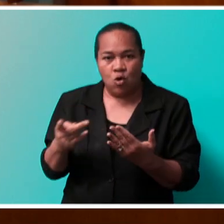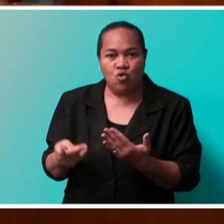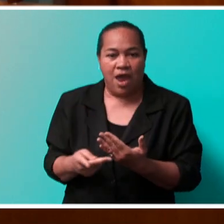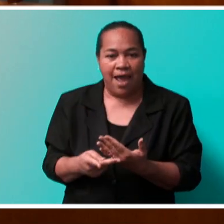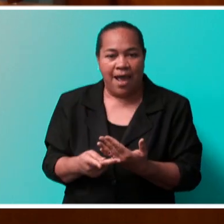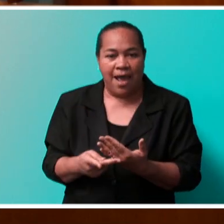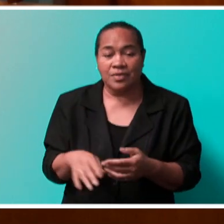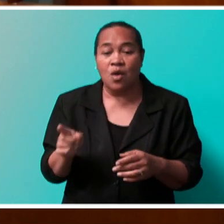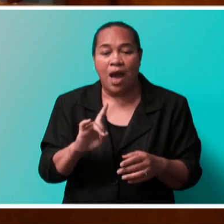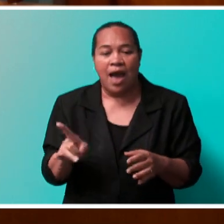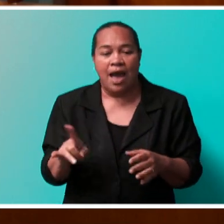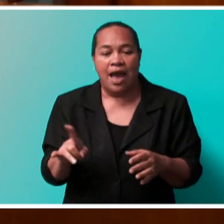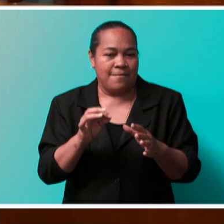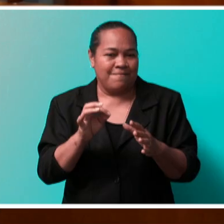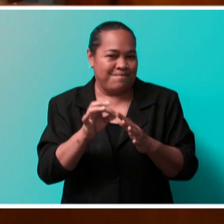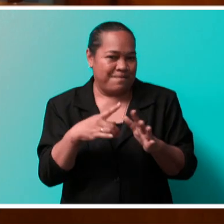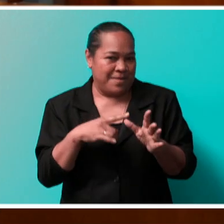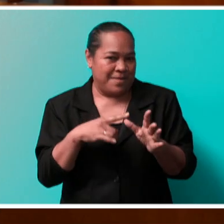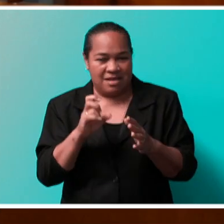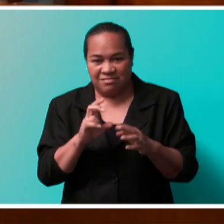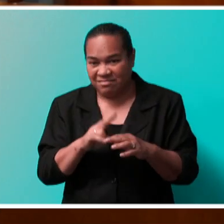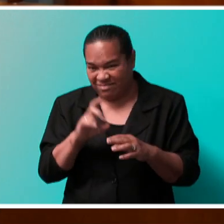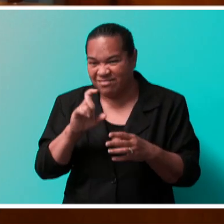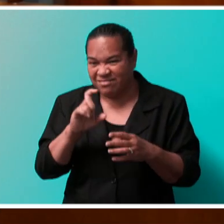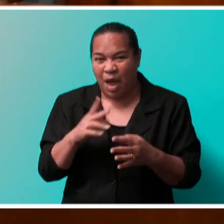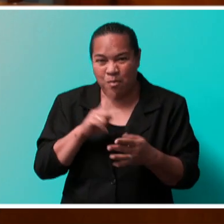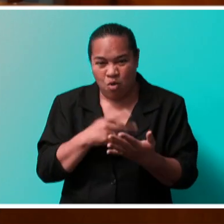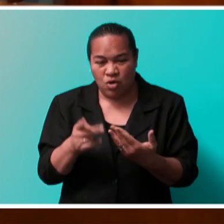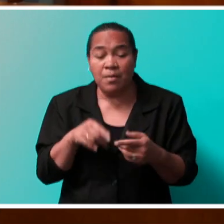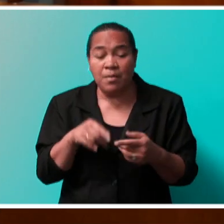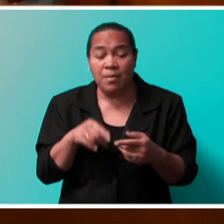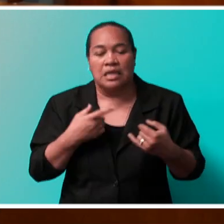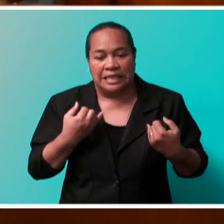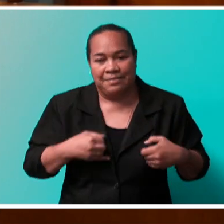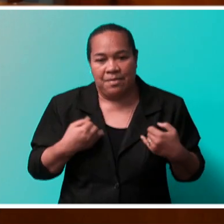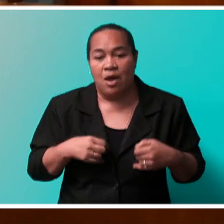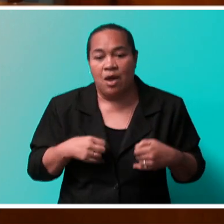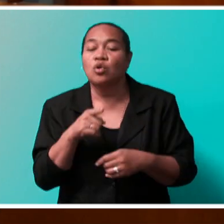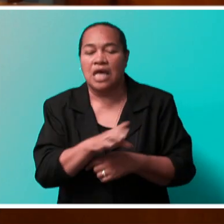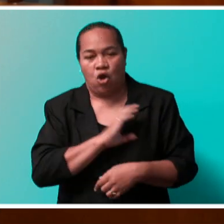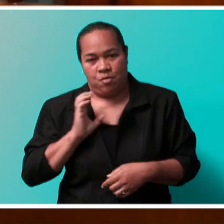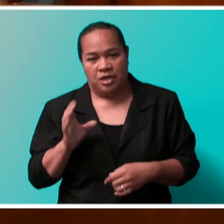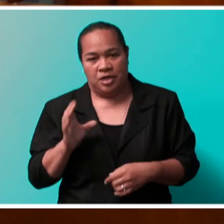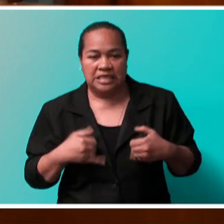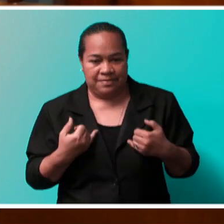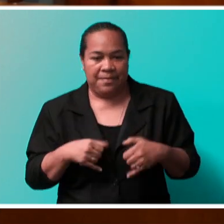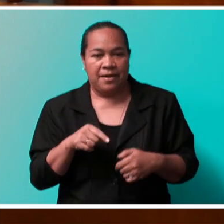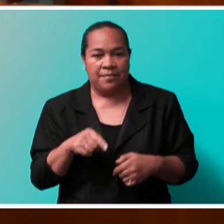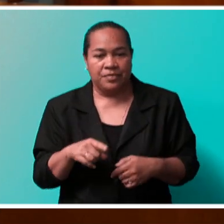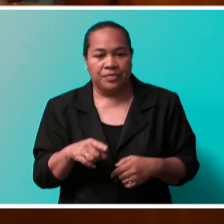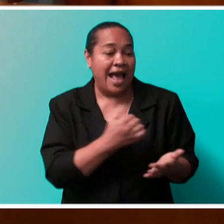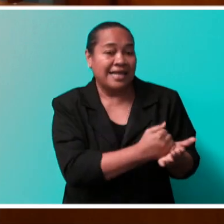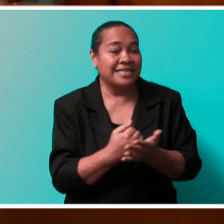known as the PACE program. This program is implemented by the Commission with the assistance of the